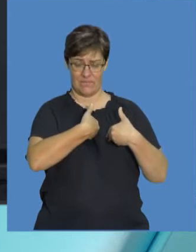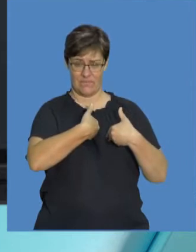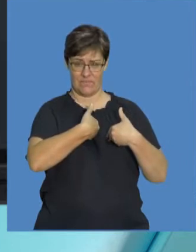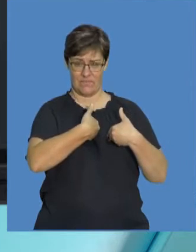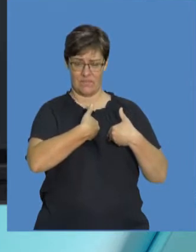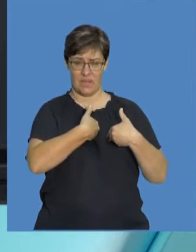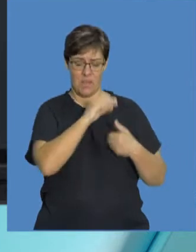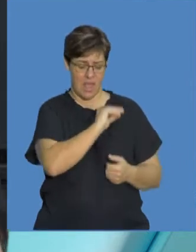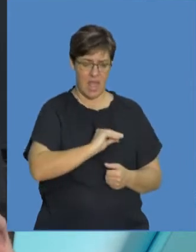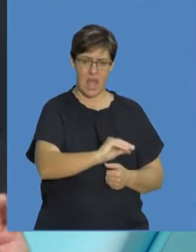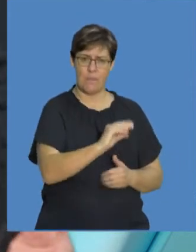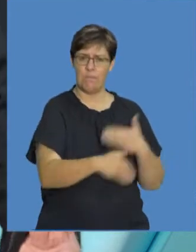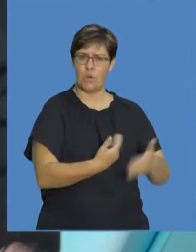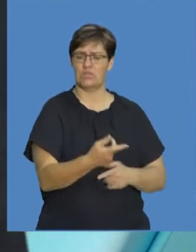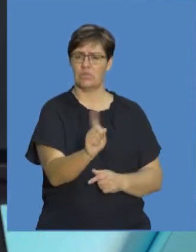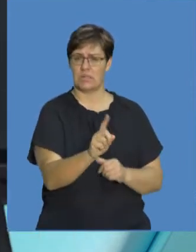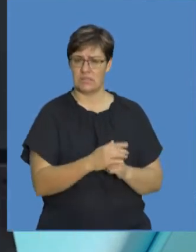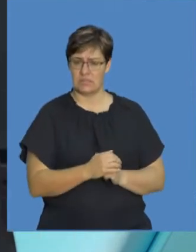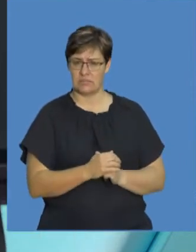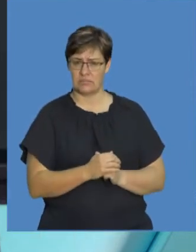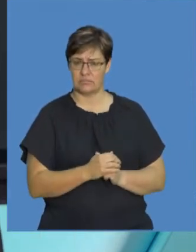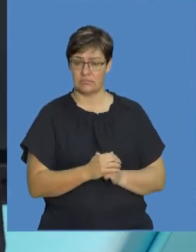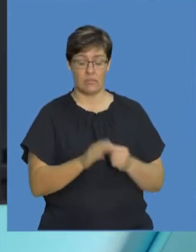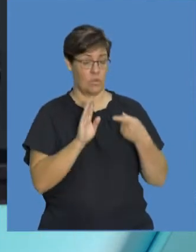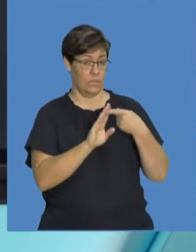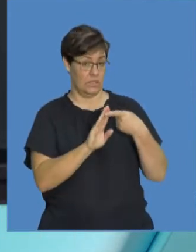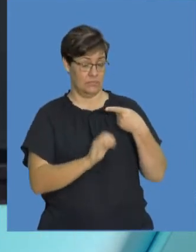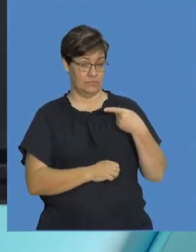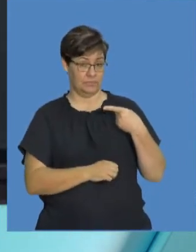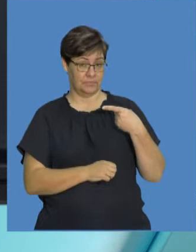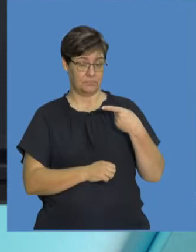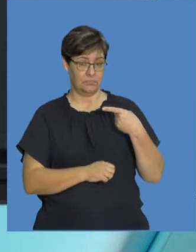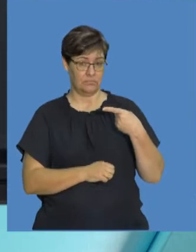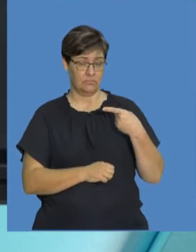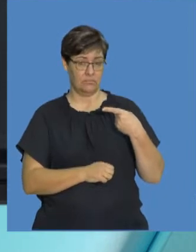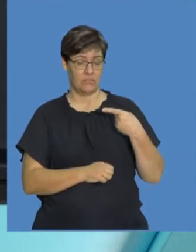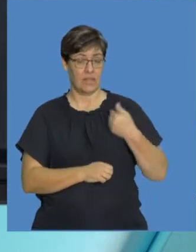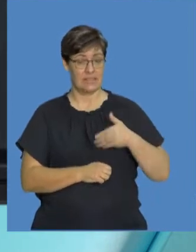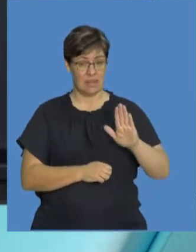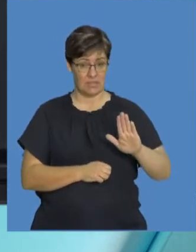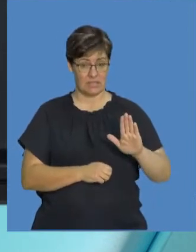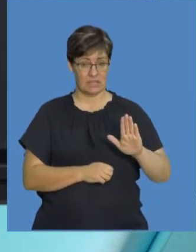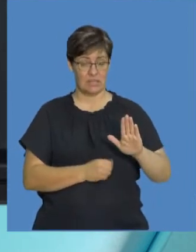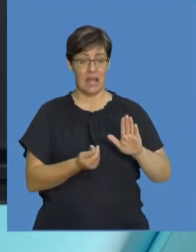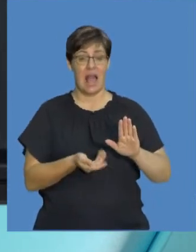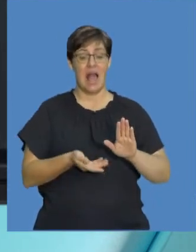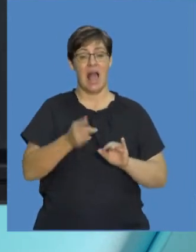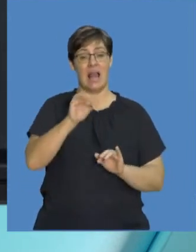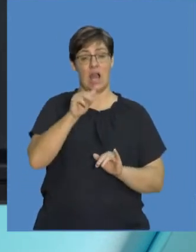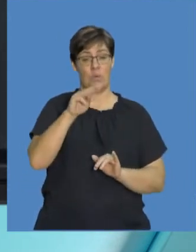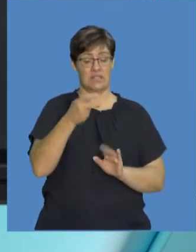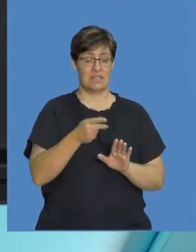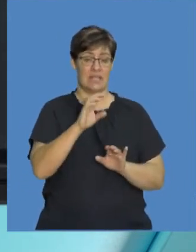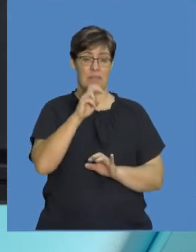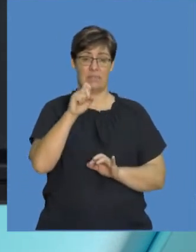what are the entries that we process? Number one, you debit debtors'